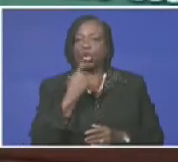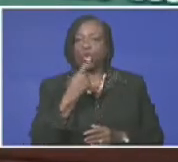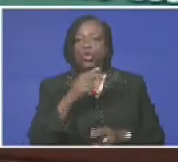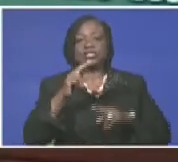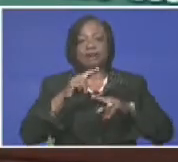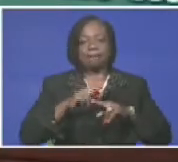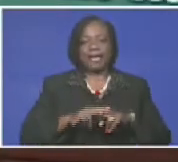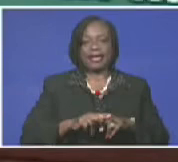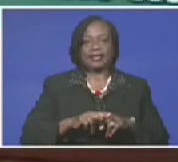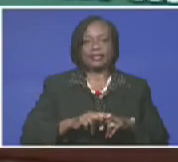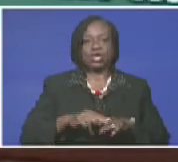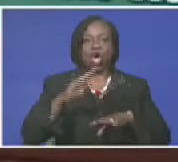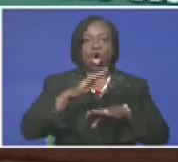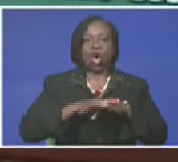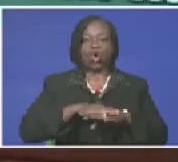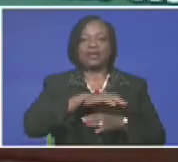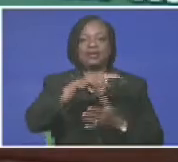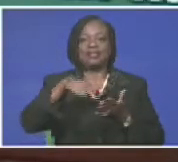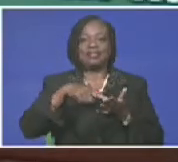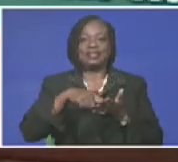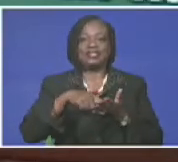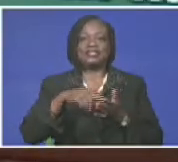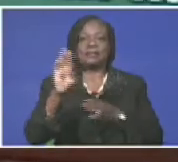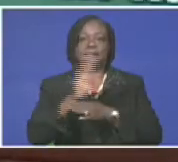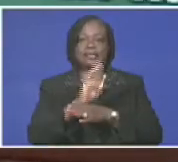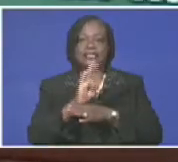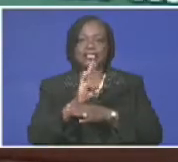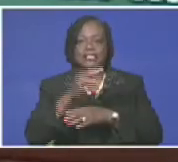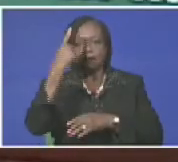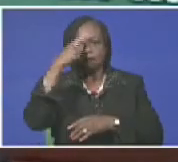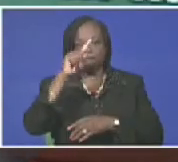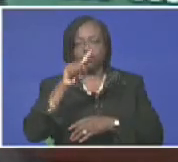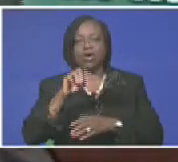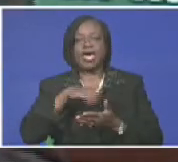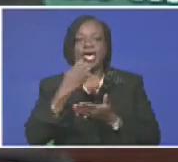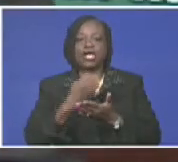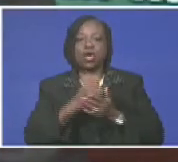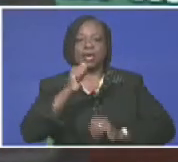depend upon this entity for economic activity.